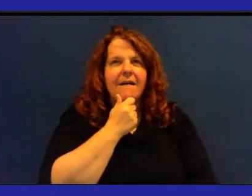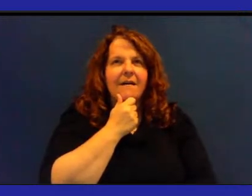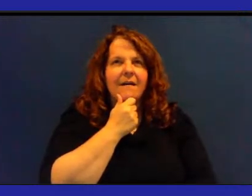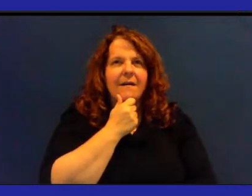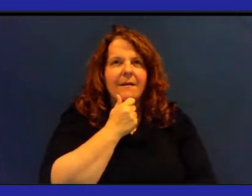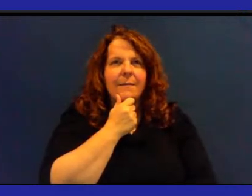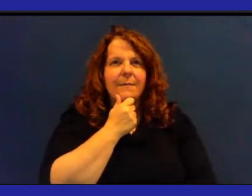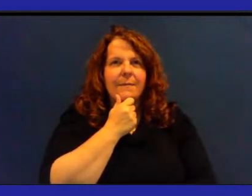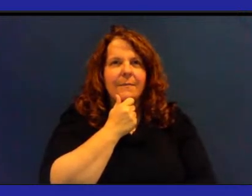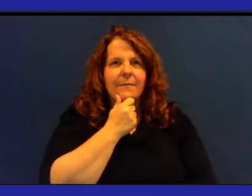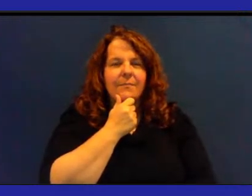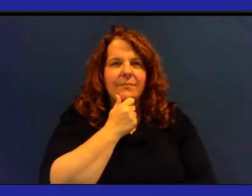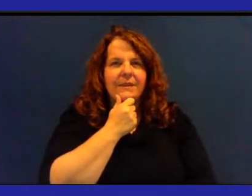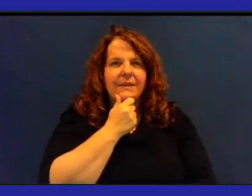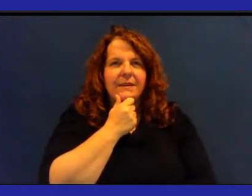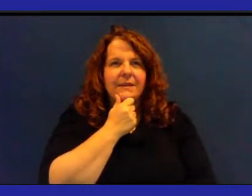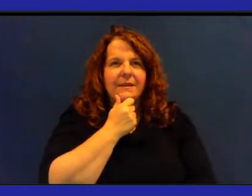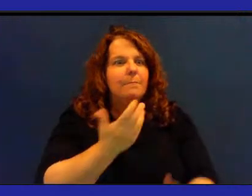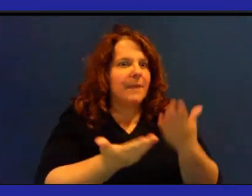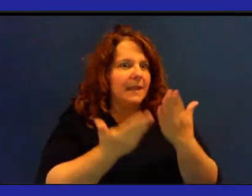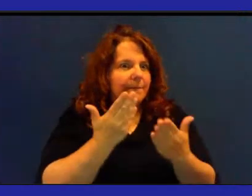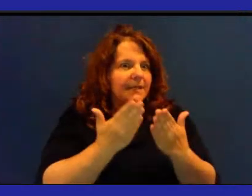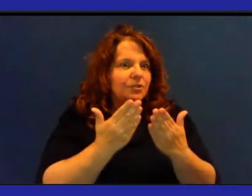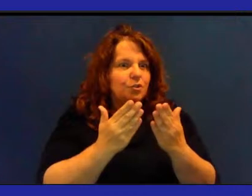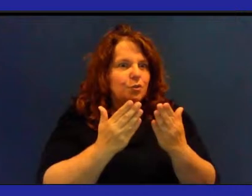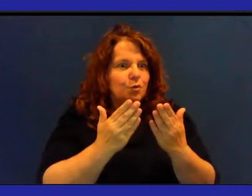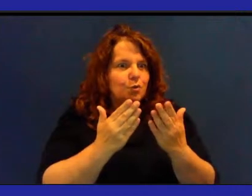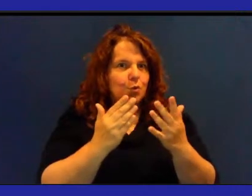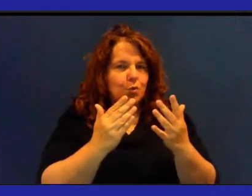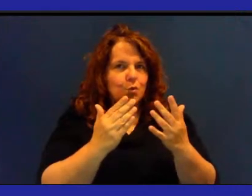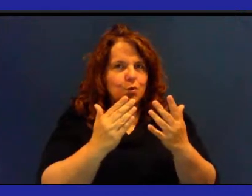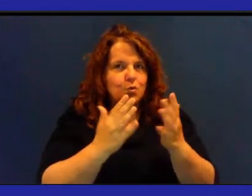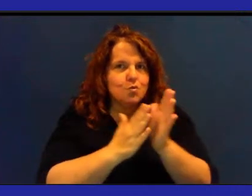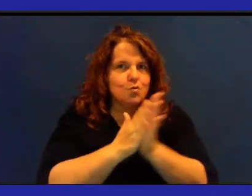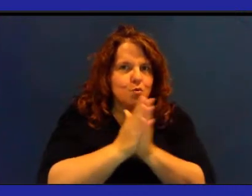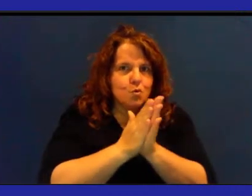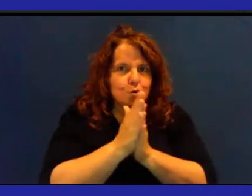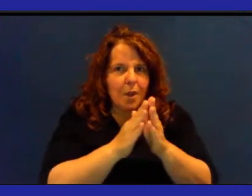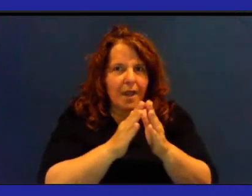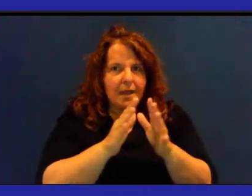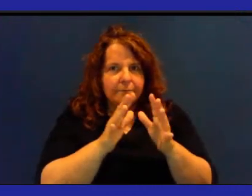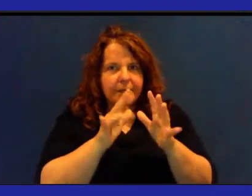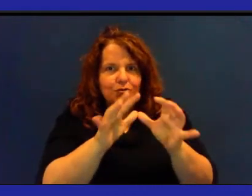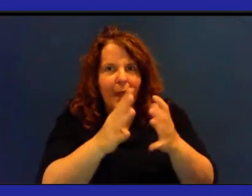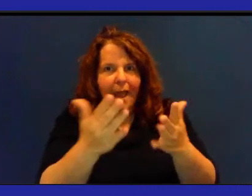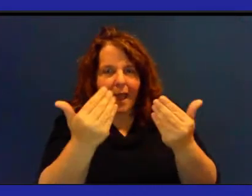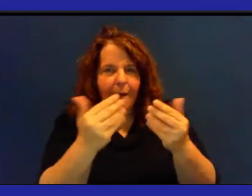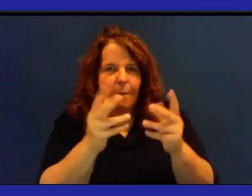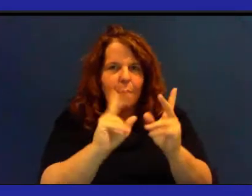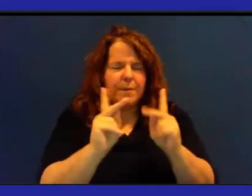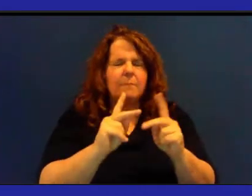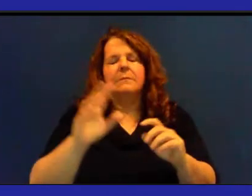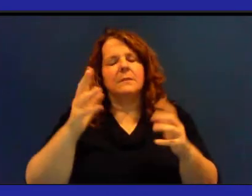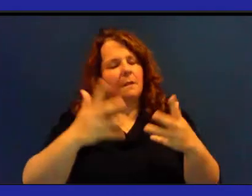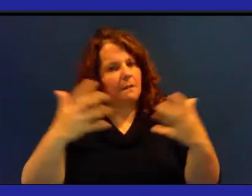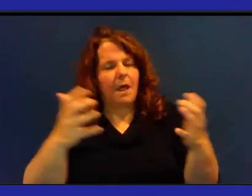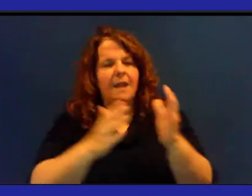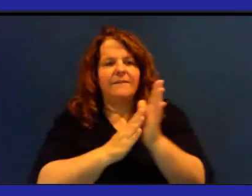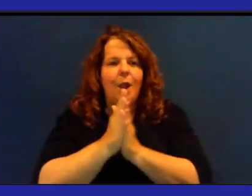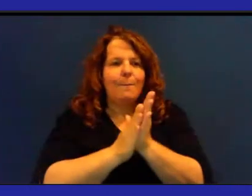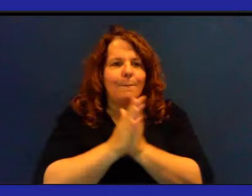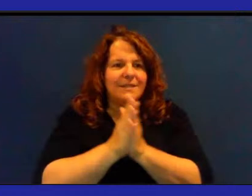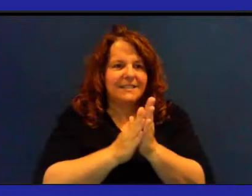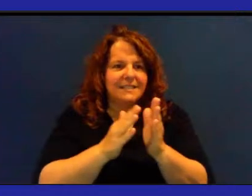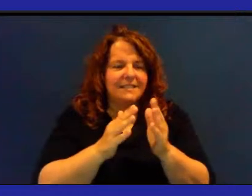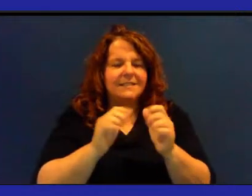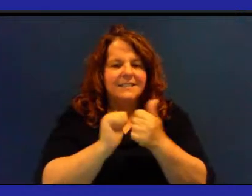may make the system more attractive to. And I realize that there's a lot of competition out there, so everybody's going for the same pool of physicians,